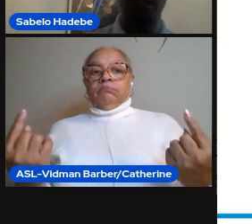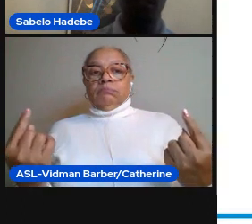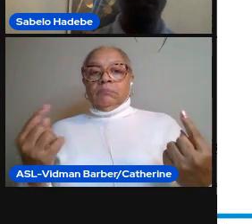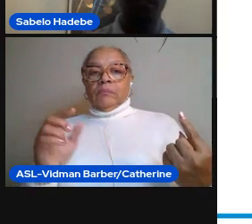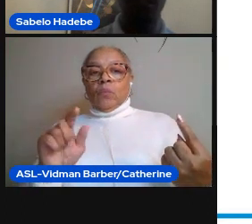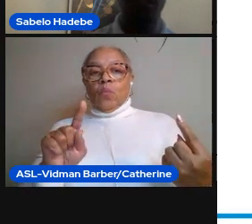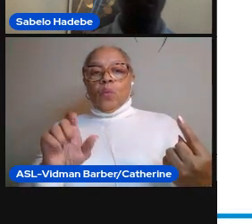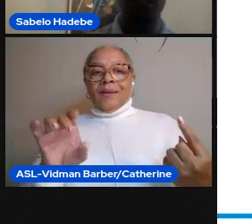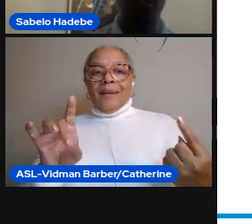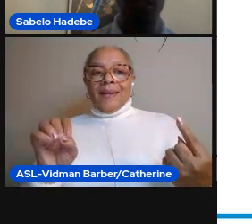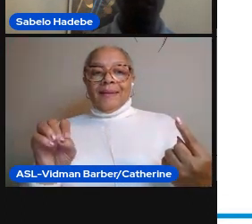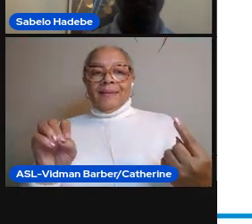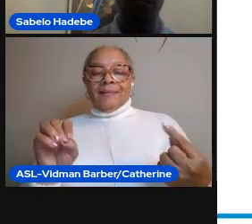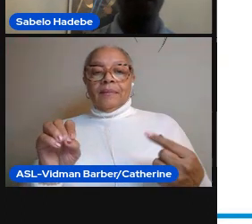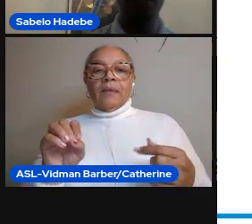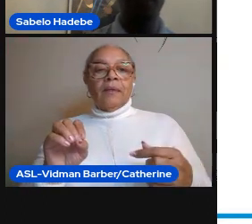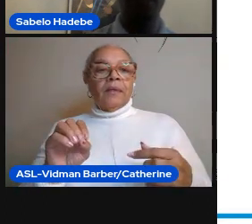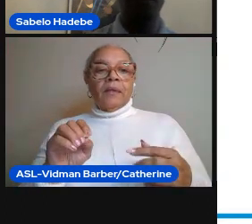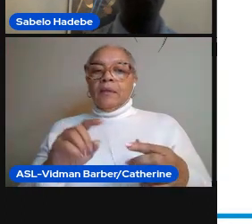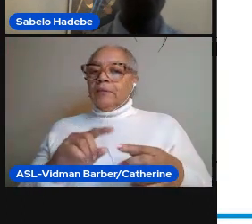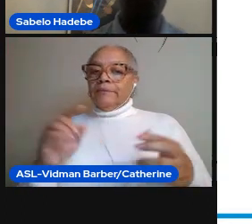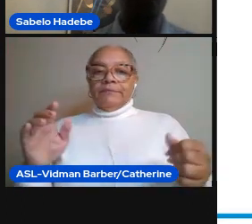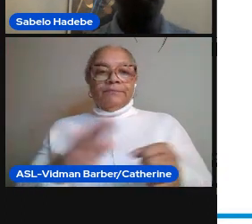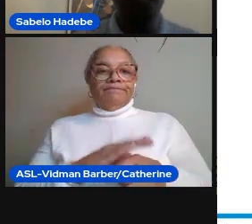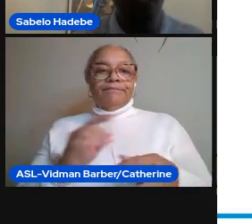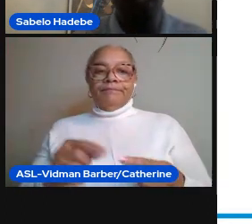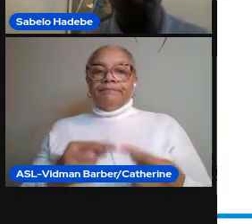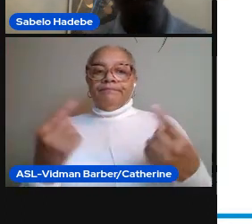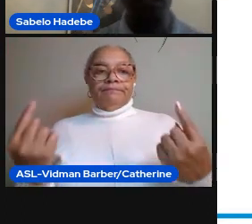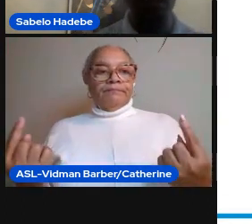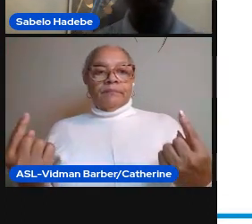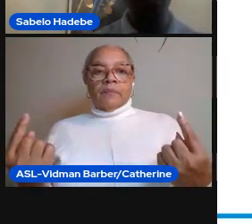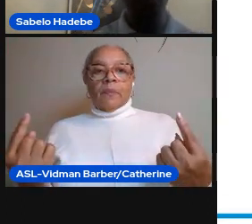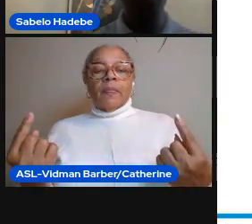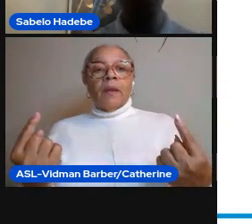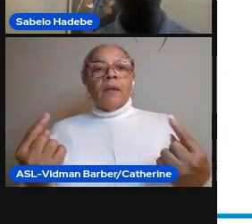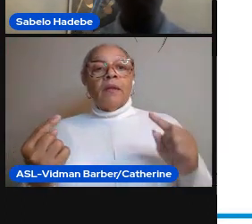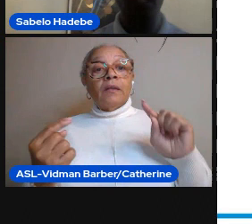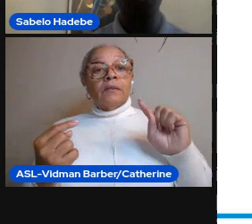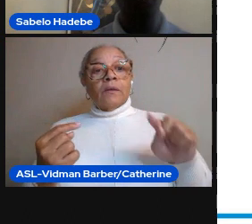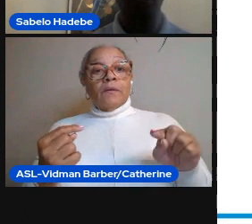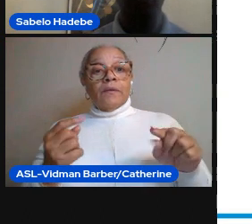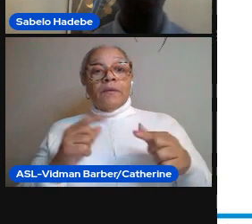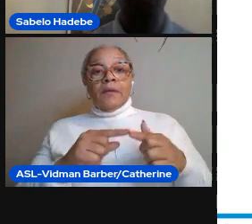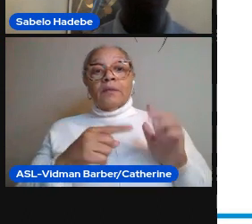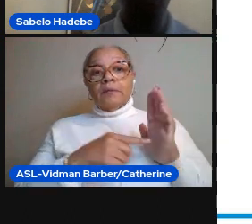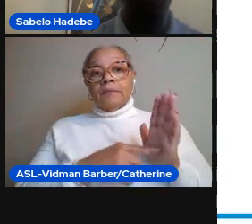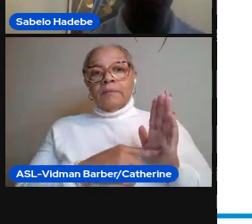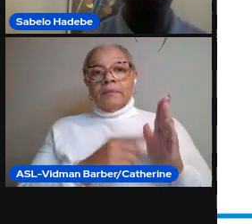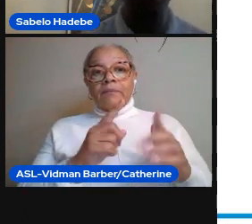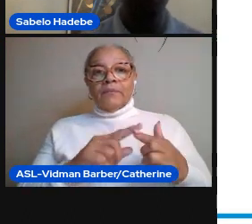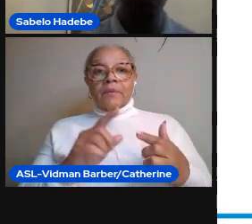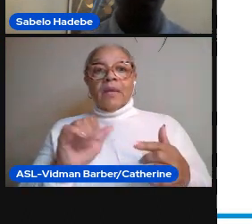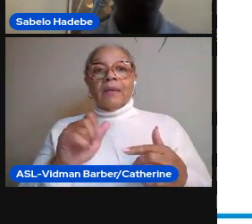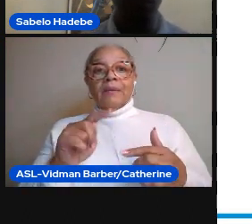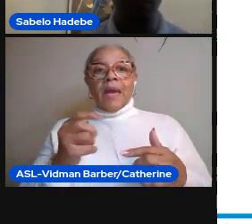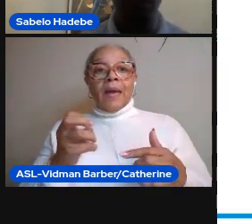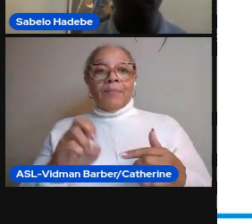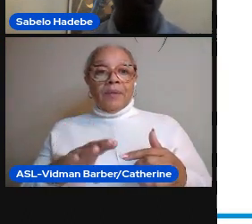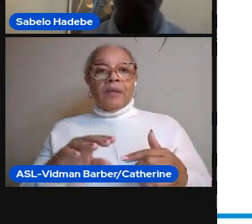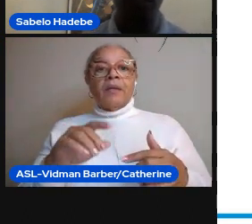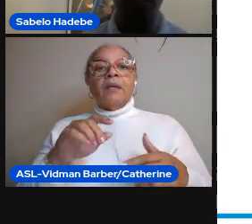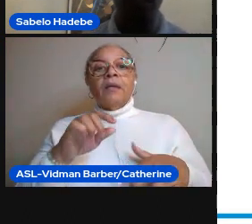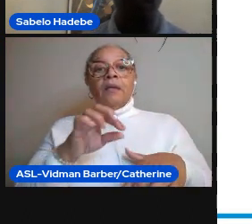turn. I mean, it's a complete opposite. So in this atopic dermatitis model, so this is how we model atopic dermatitis. We